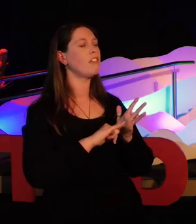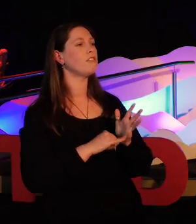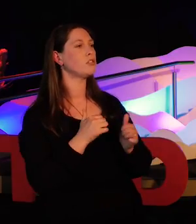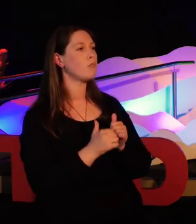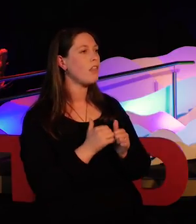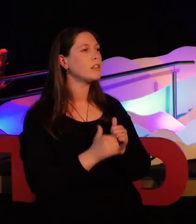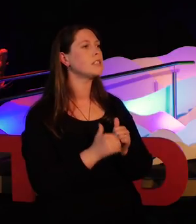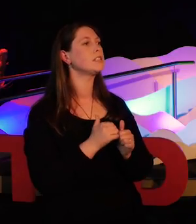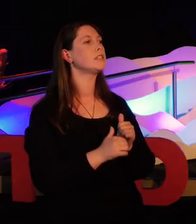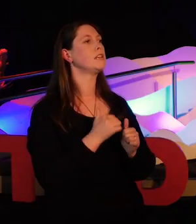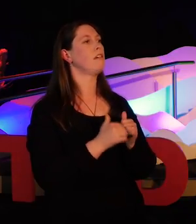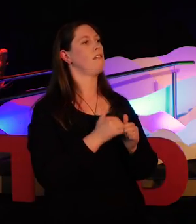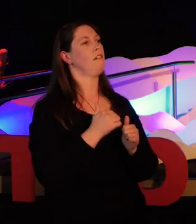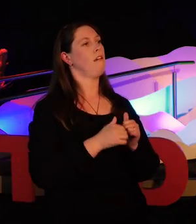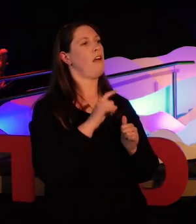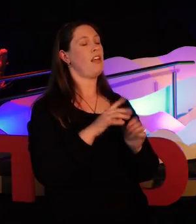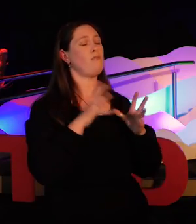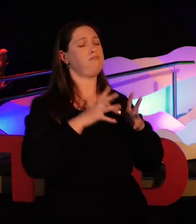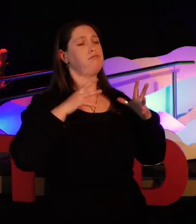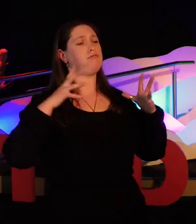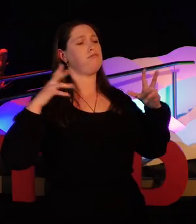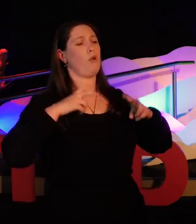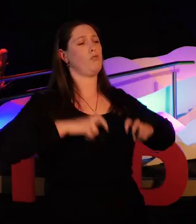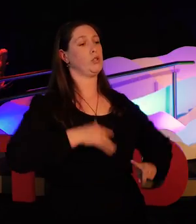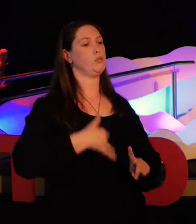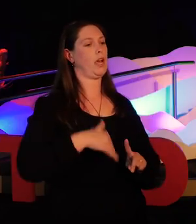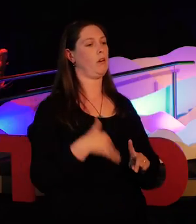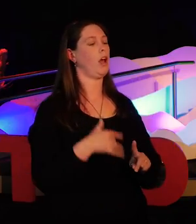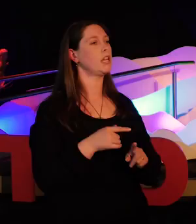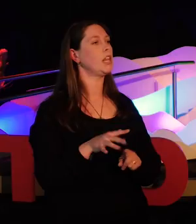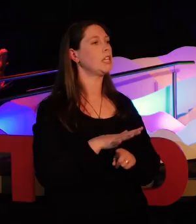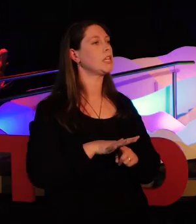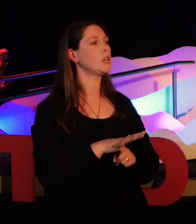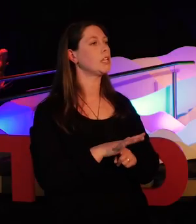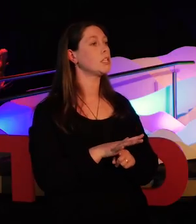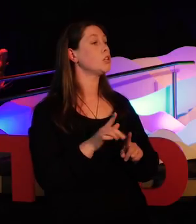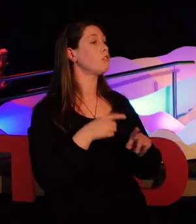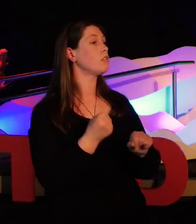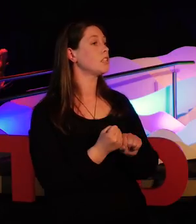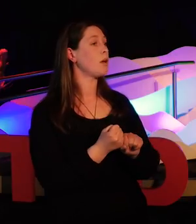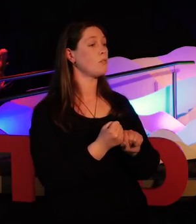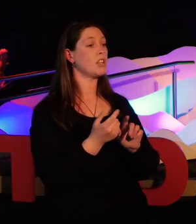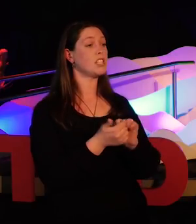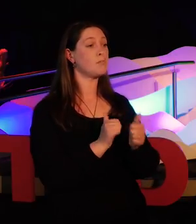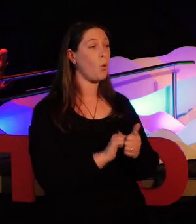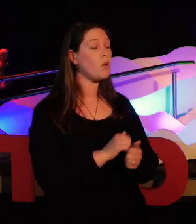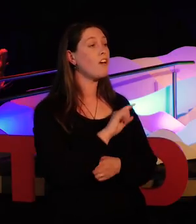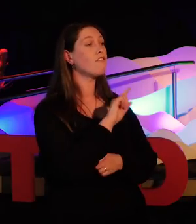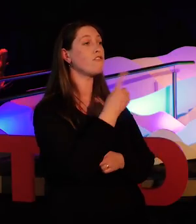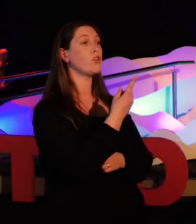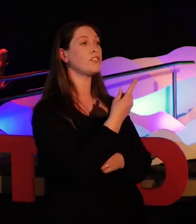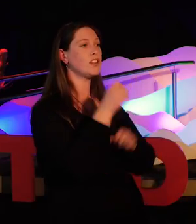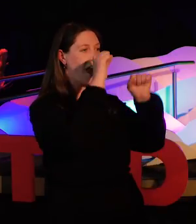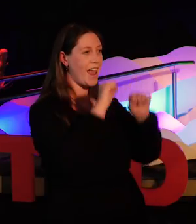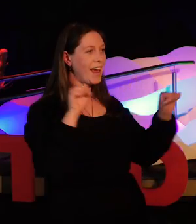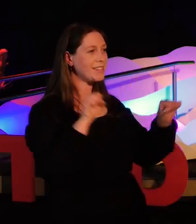with giant research backgrounds in these areas. And so a sport example would be, first off, you've